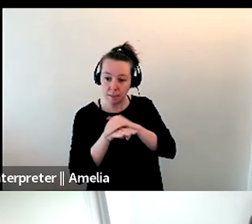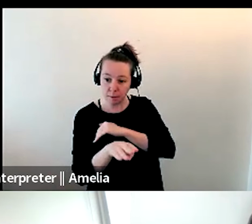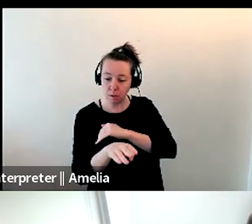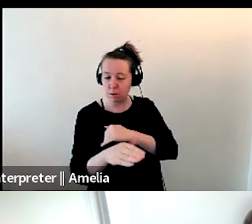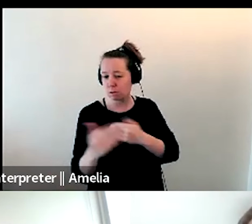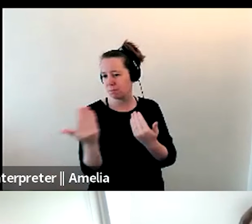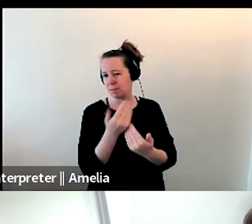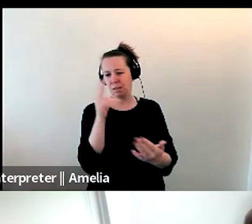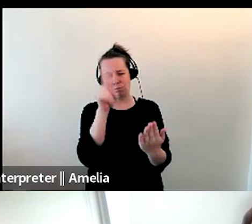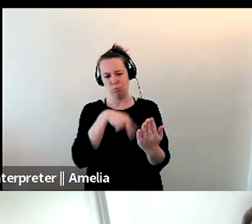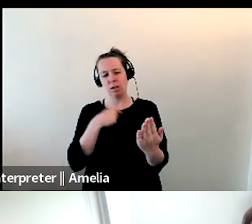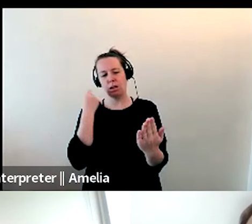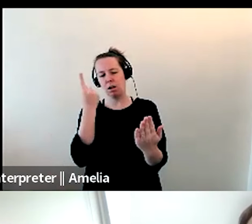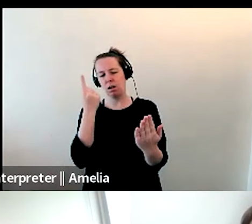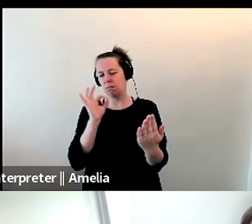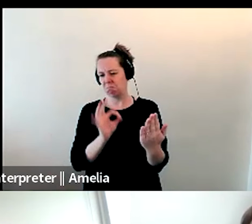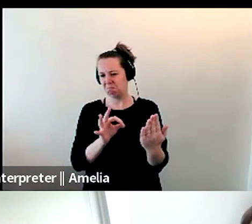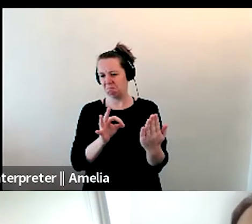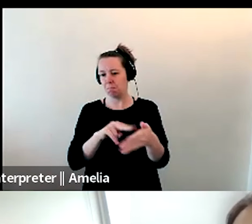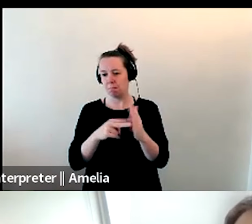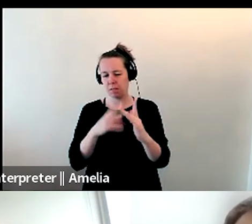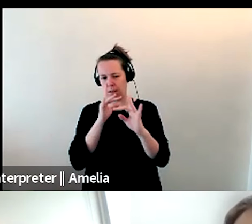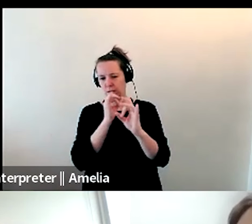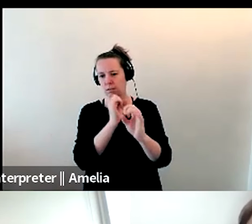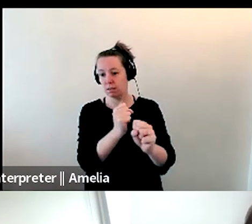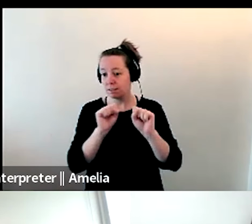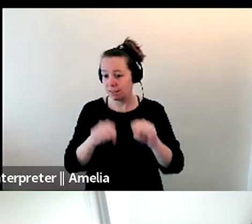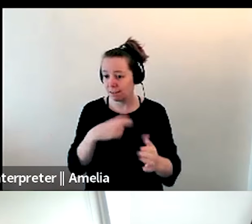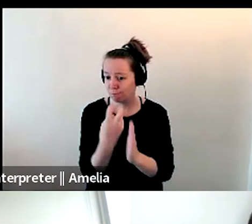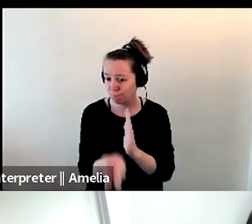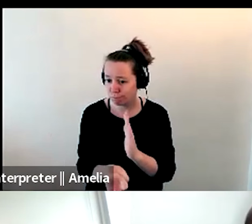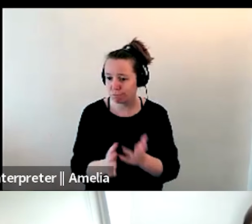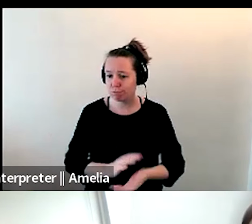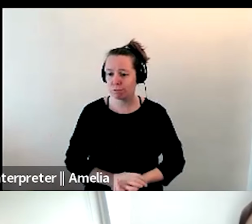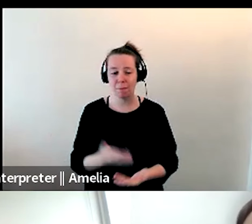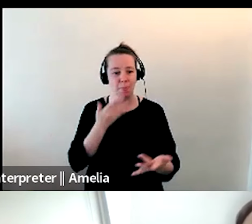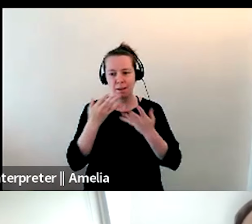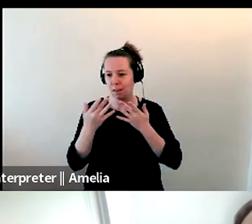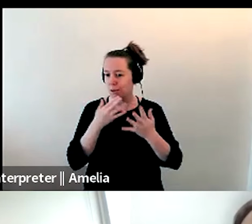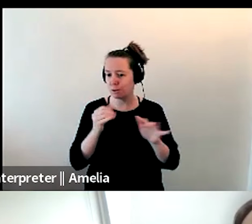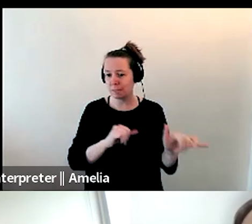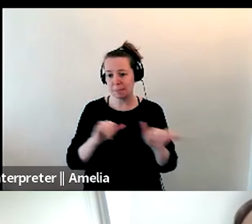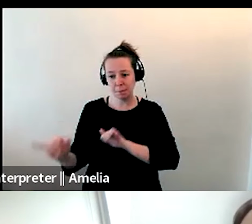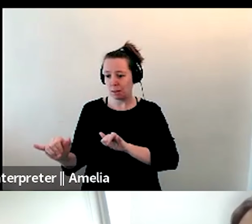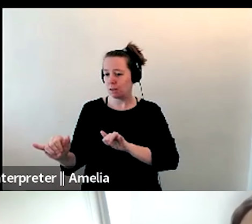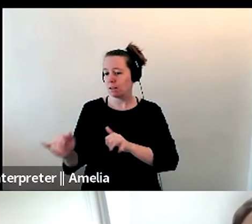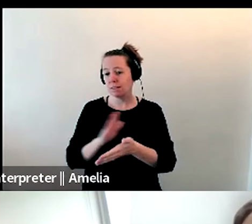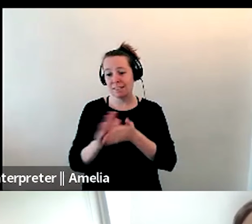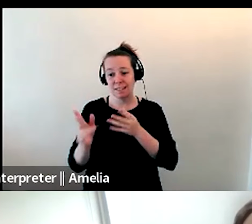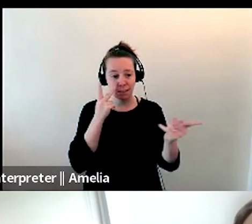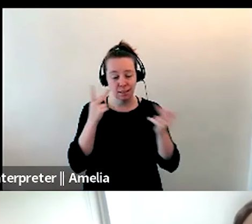so makes it more engaging, also colorful. The colors are very similar, not